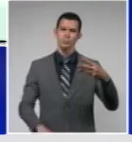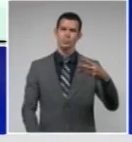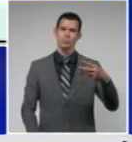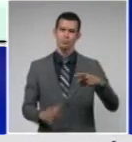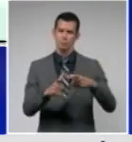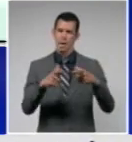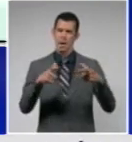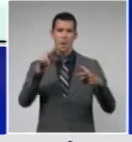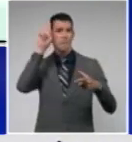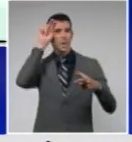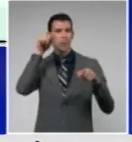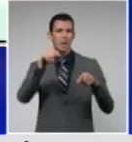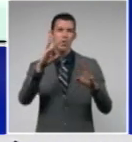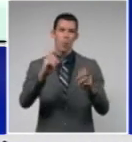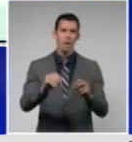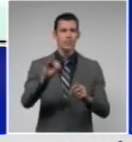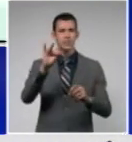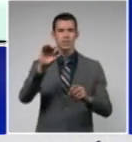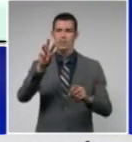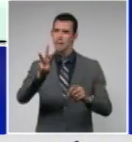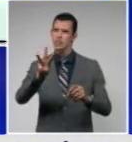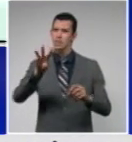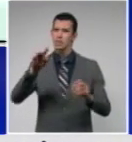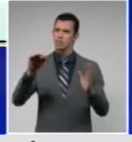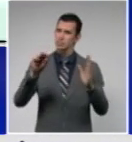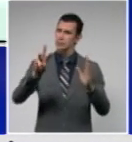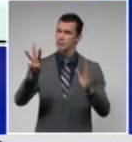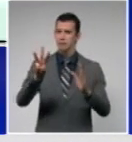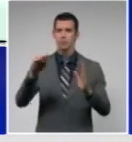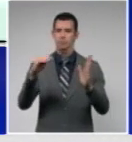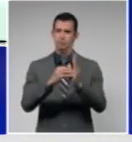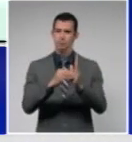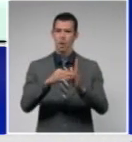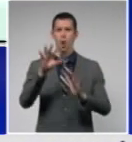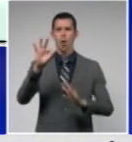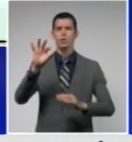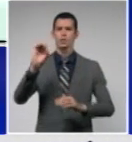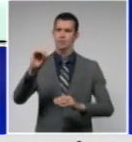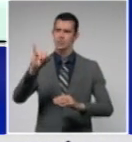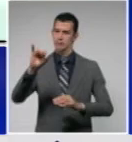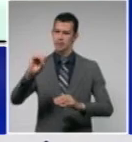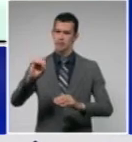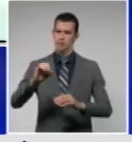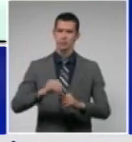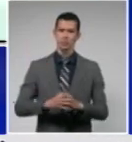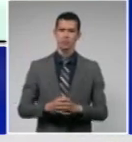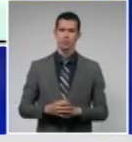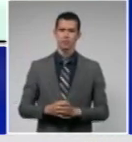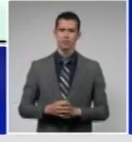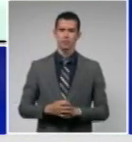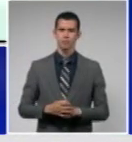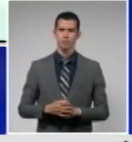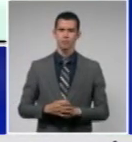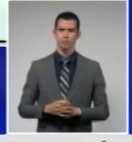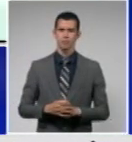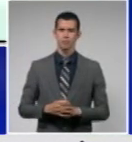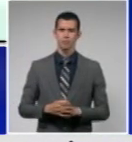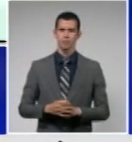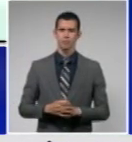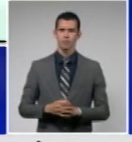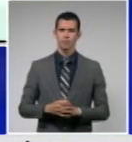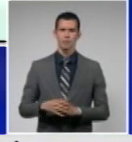4,241 were diagnosed yesterday. Then Colombia, Mexico with the highest mortality rate in the